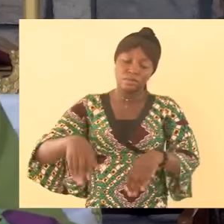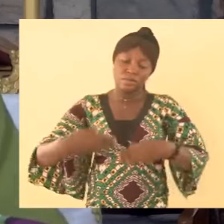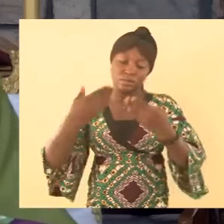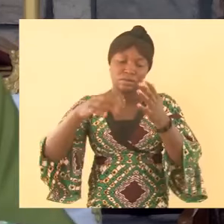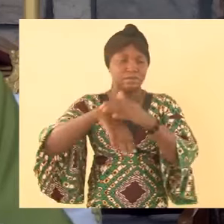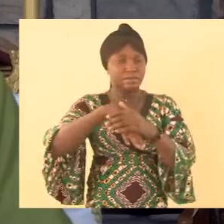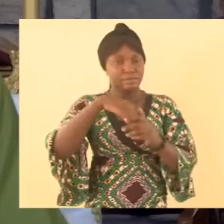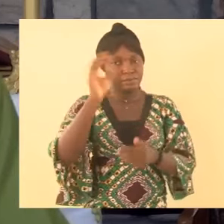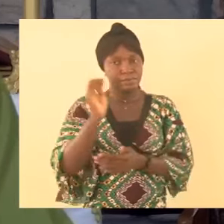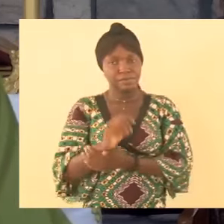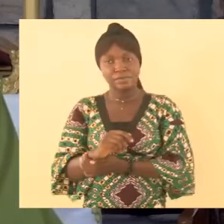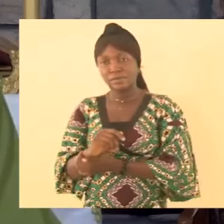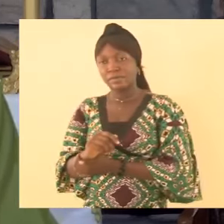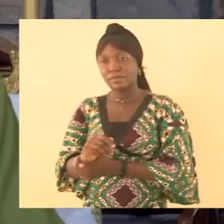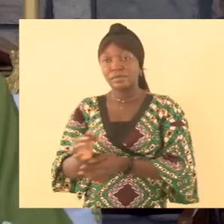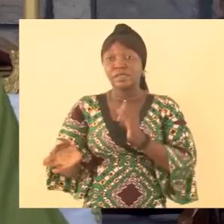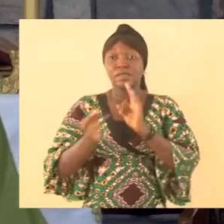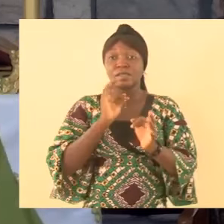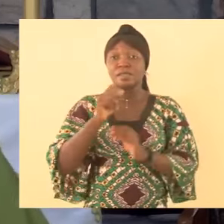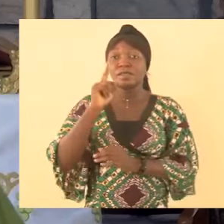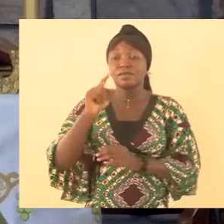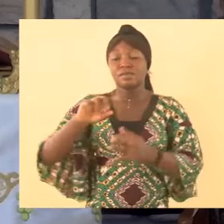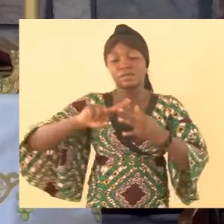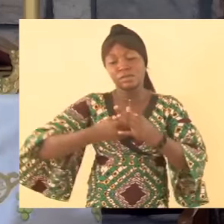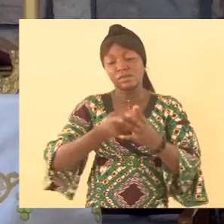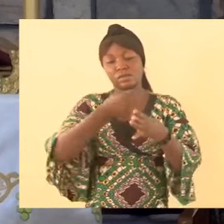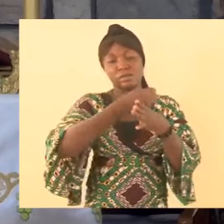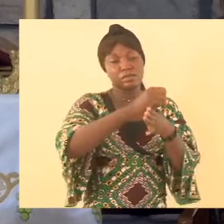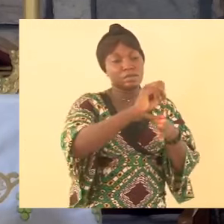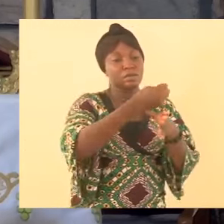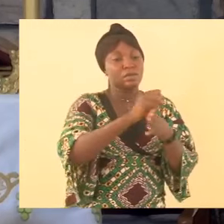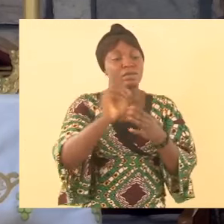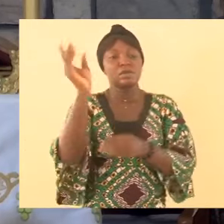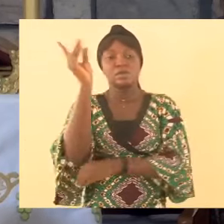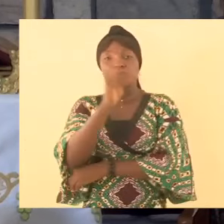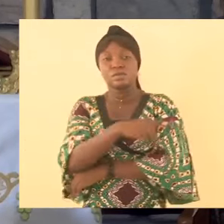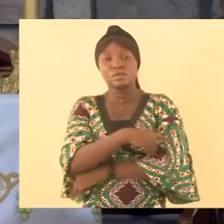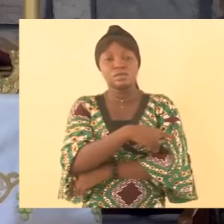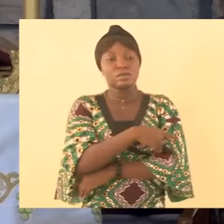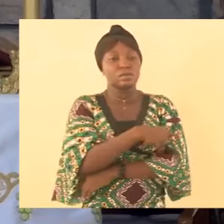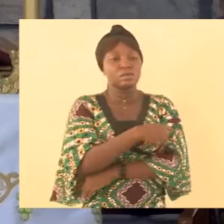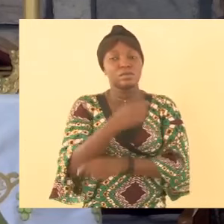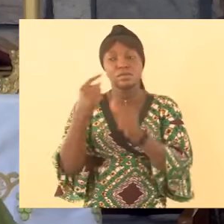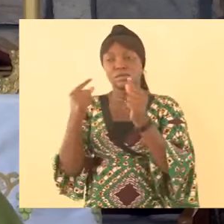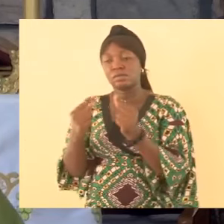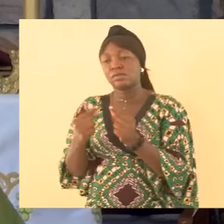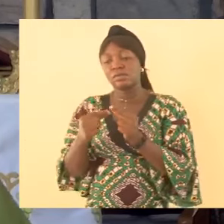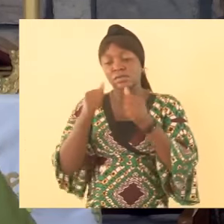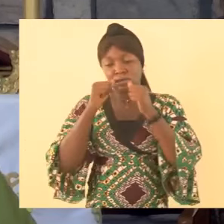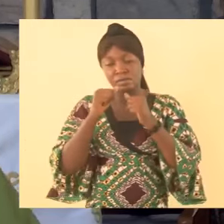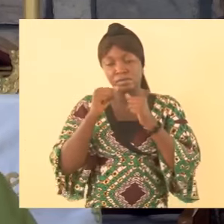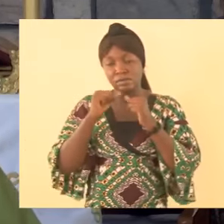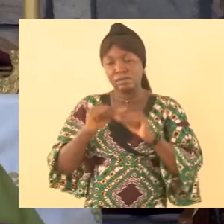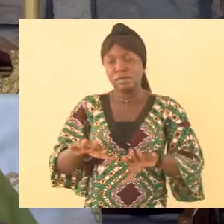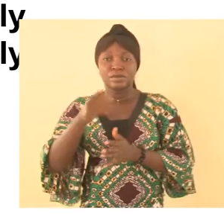you give it away. If you start sharing today your little